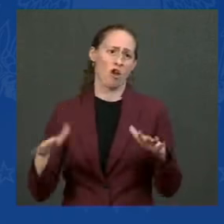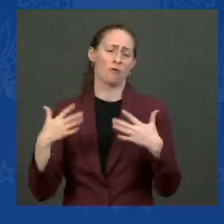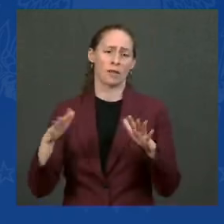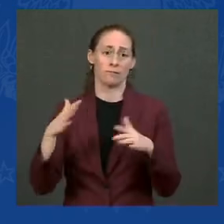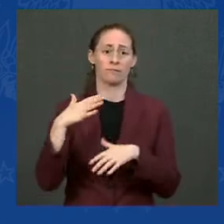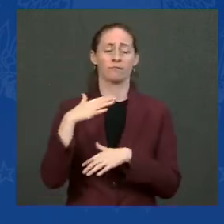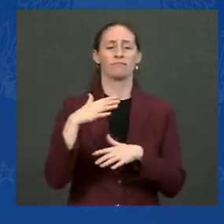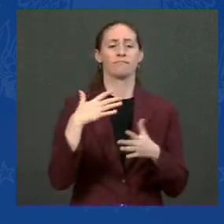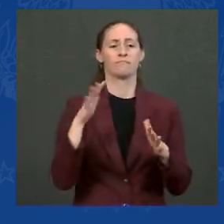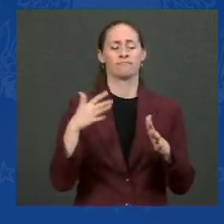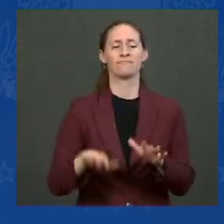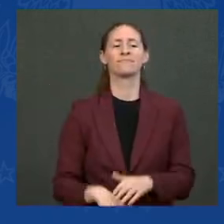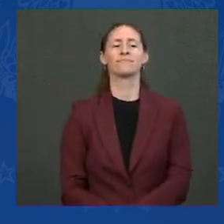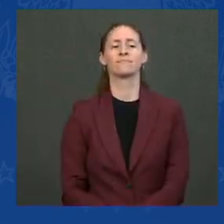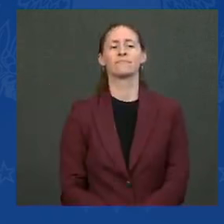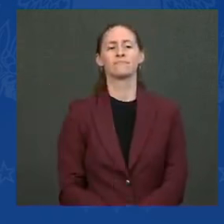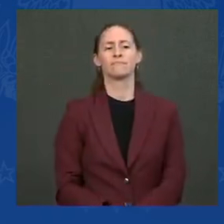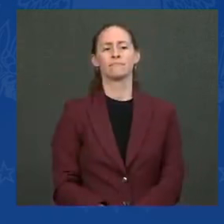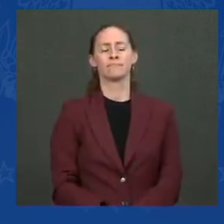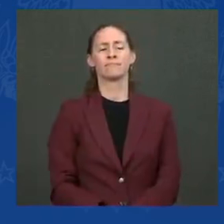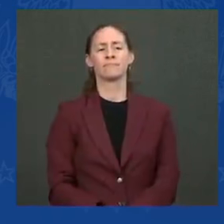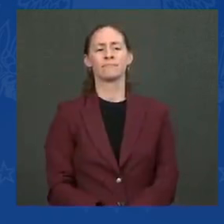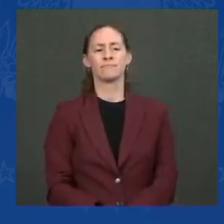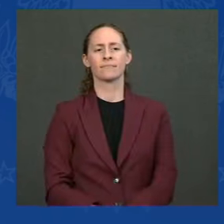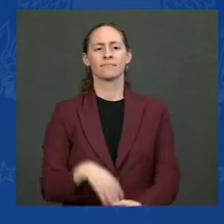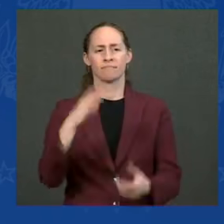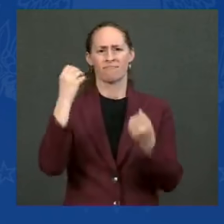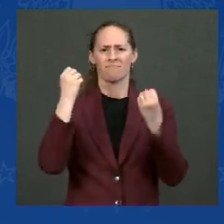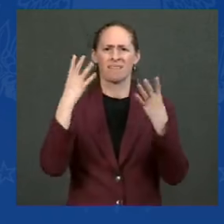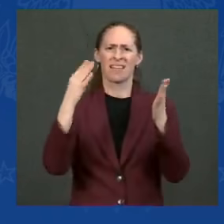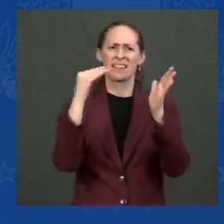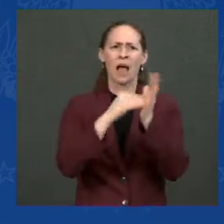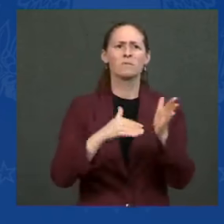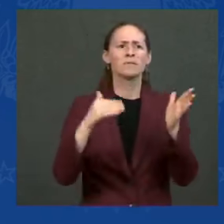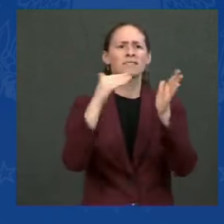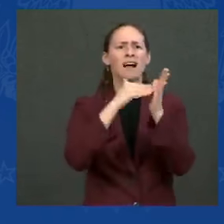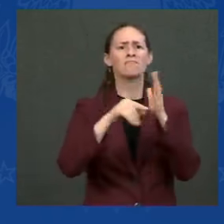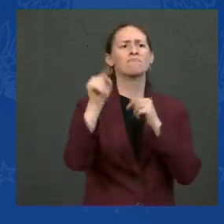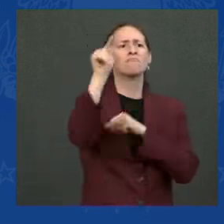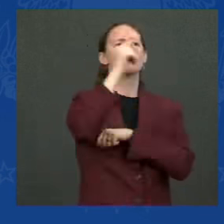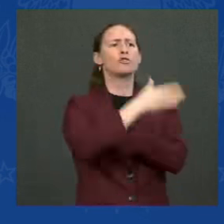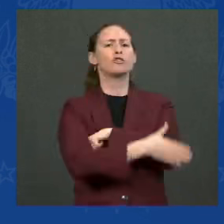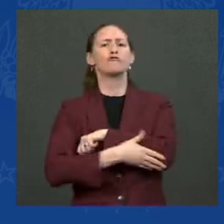1,800,000 doses of vaccines in other parts of the world, and we're going to end up doing over